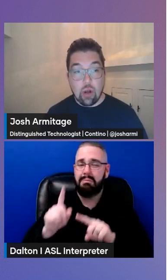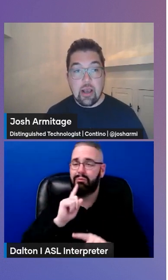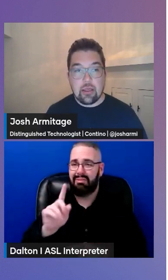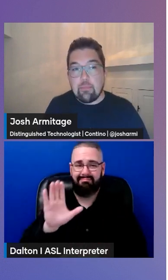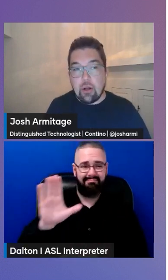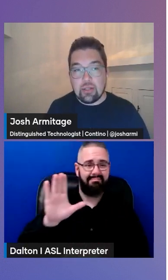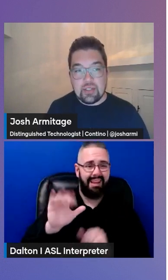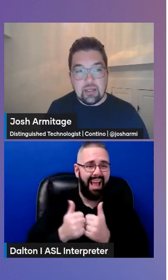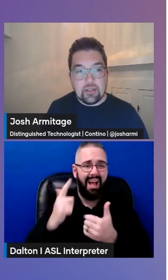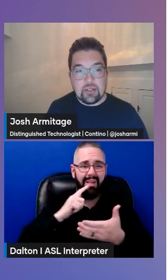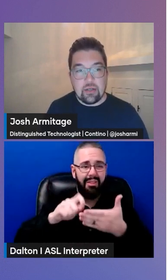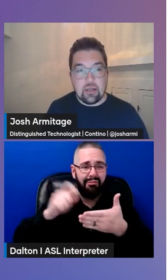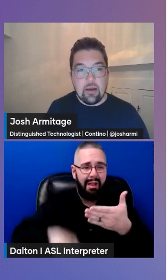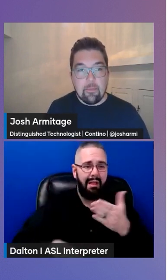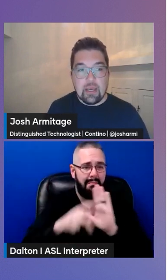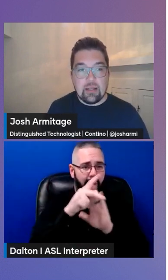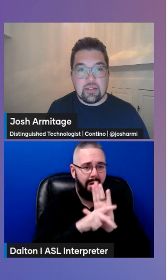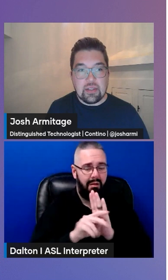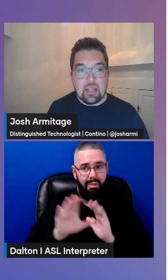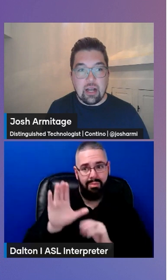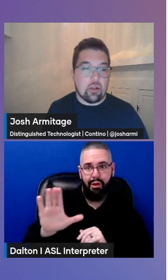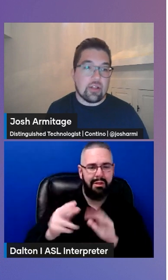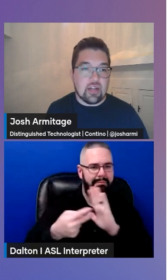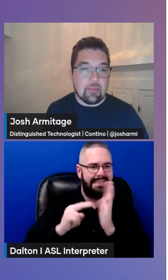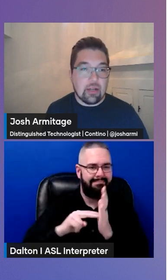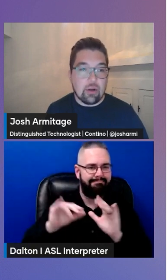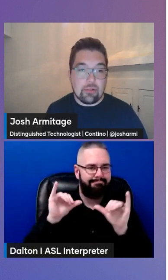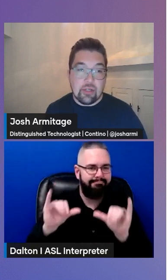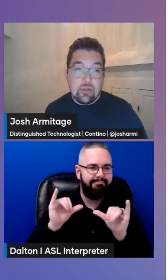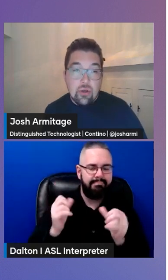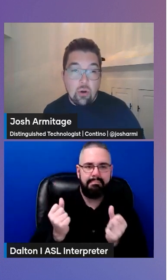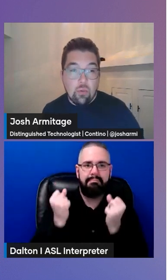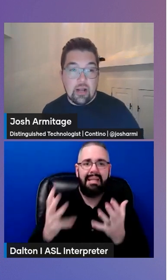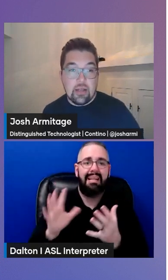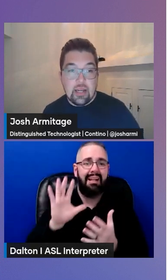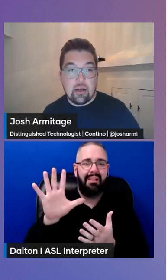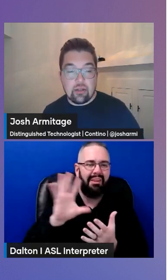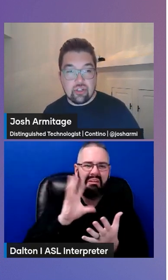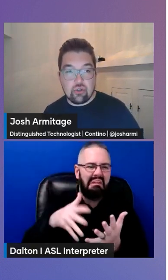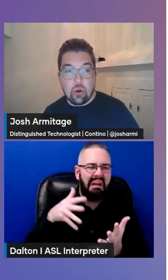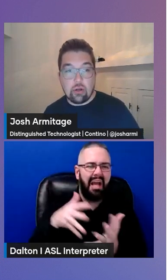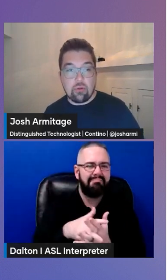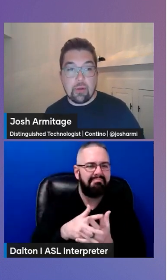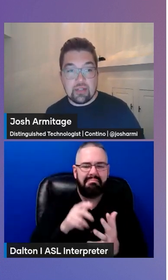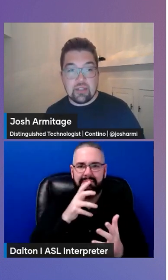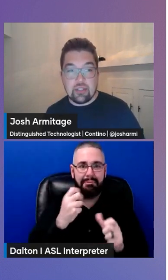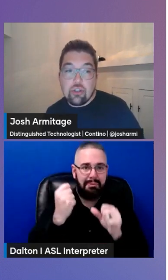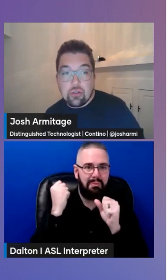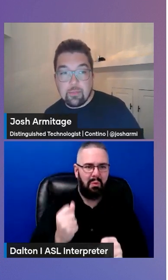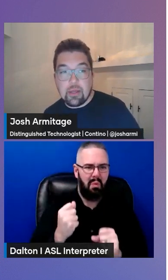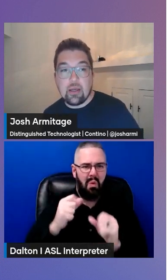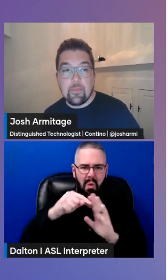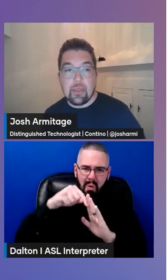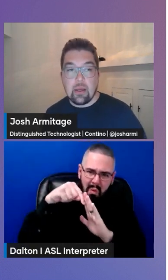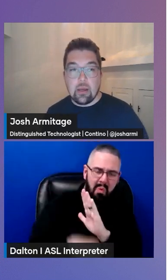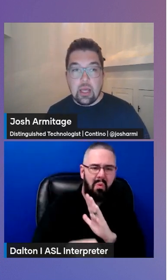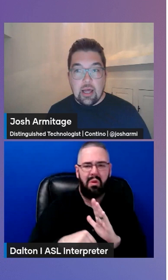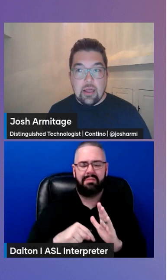they write the policies means that a lot of the time the encryption is nowhere near as strong and robust as it should